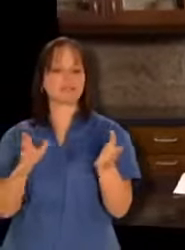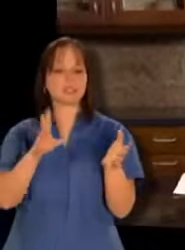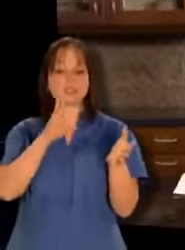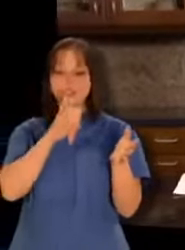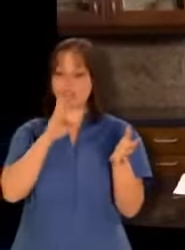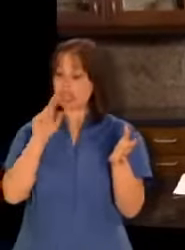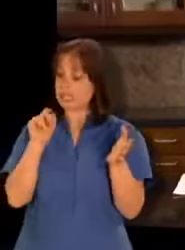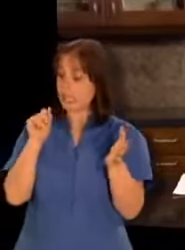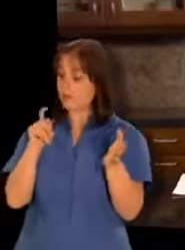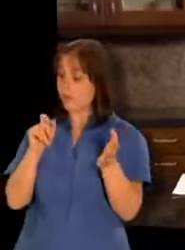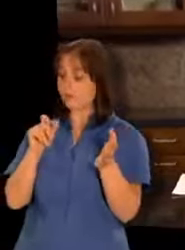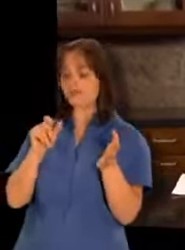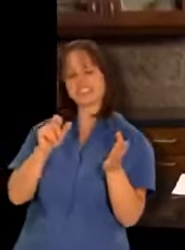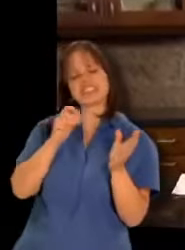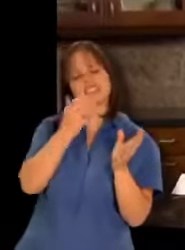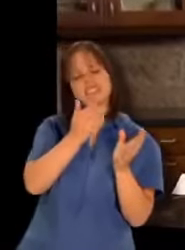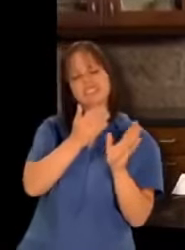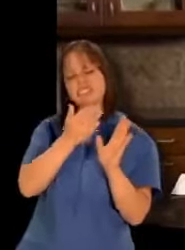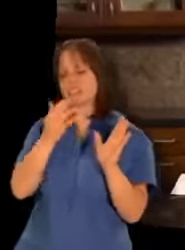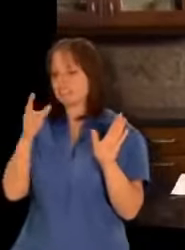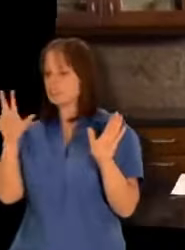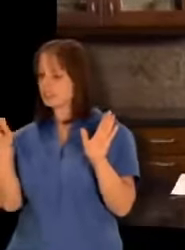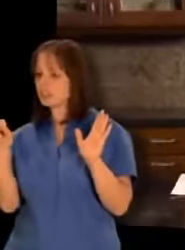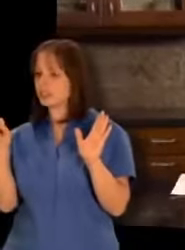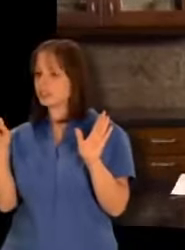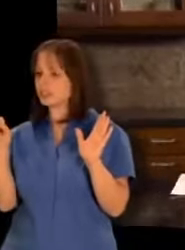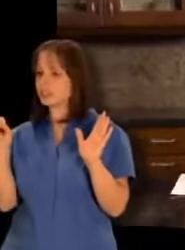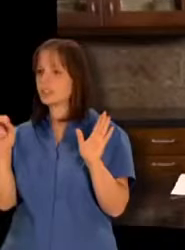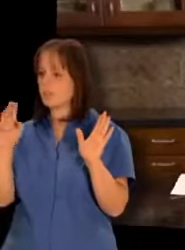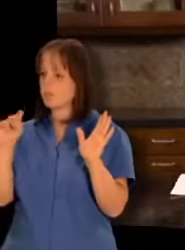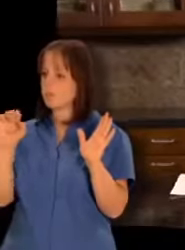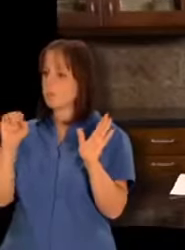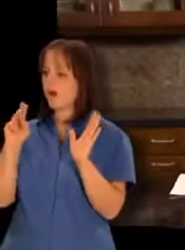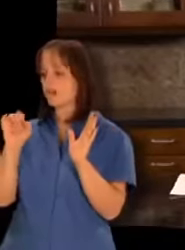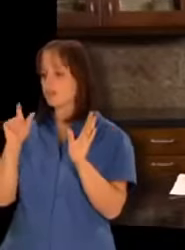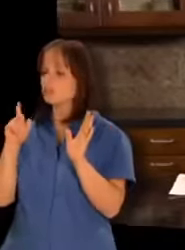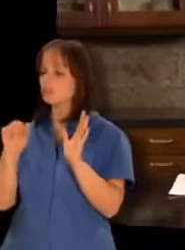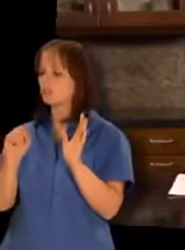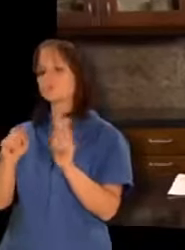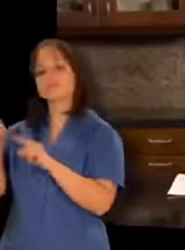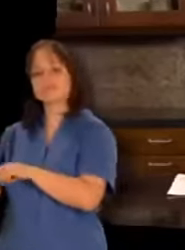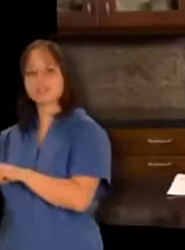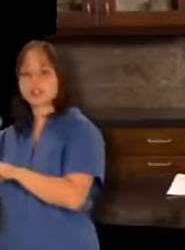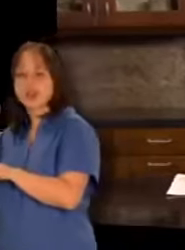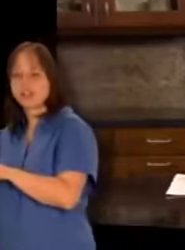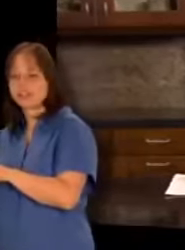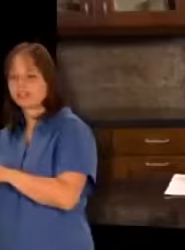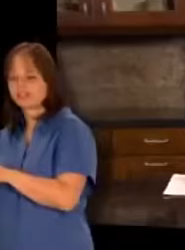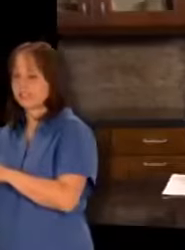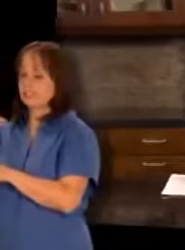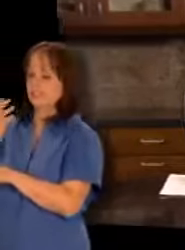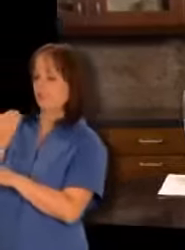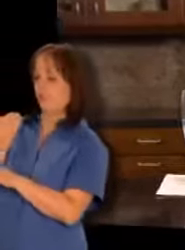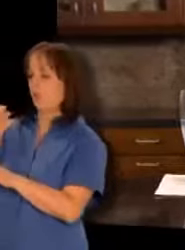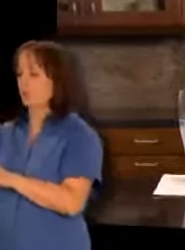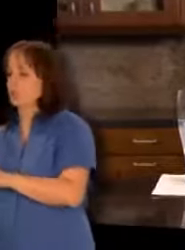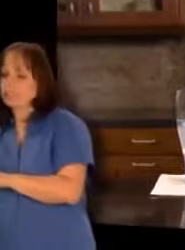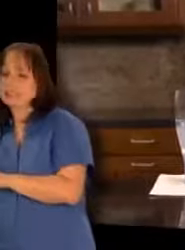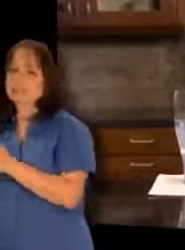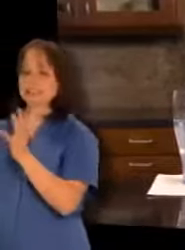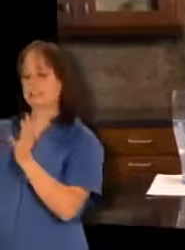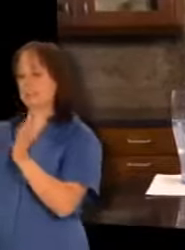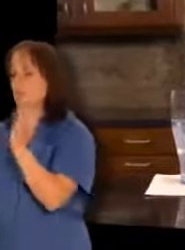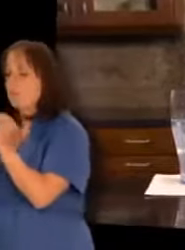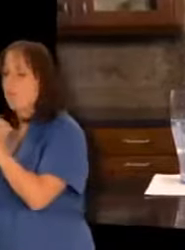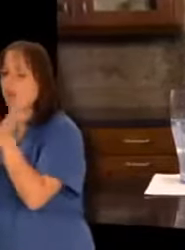about 15 to 20 molecule clusters, whereas Kangen water is about 4 to 6 clusters, so much smaller. And you're going to get to see a visual when